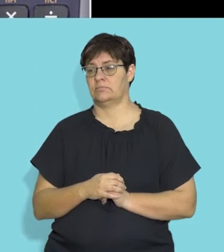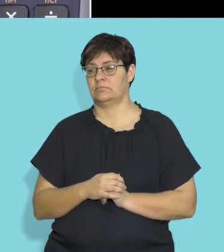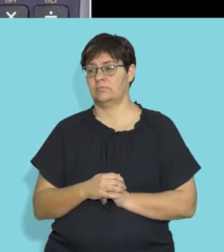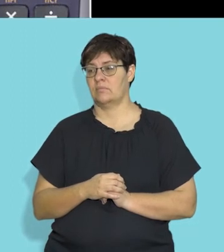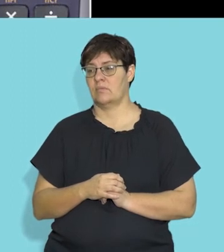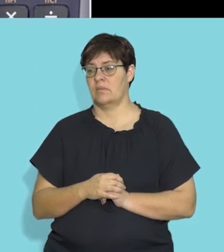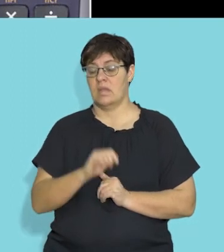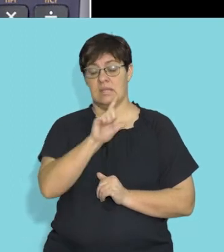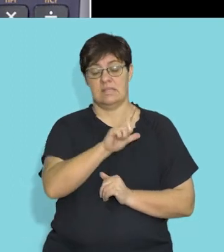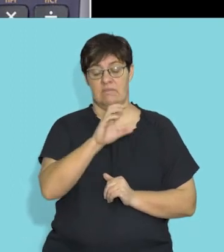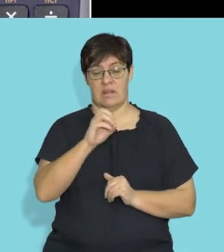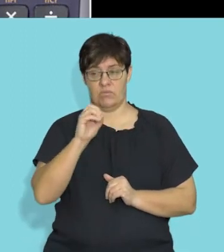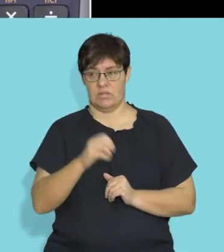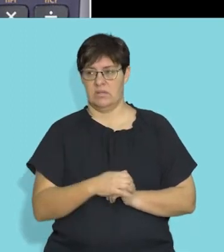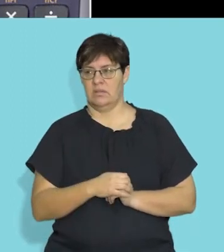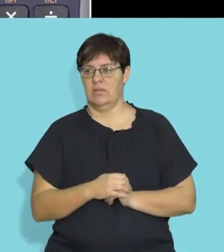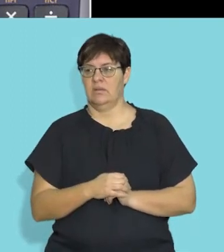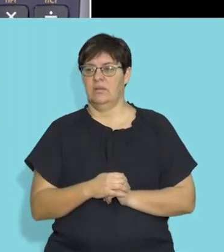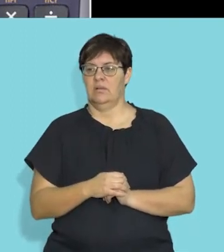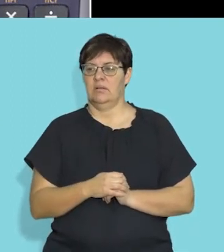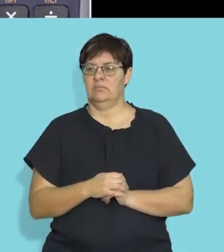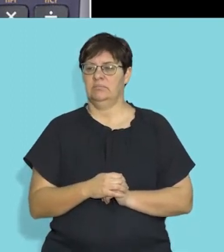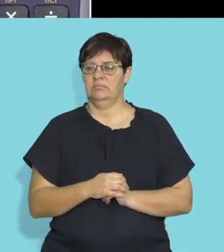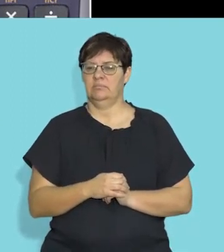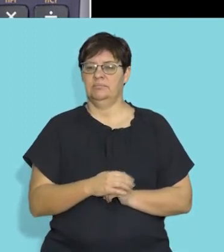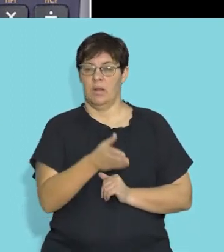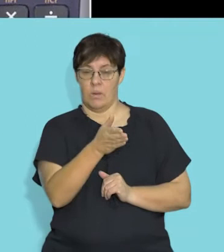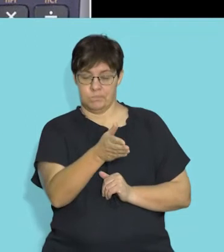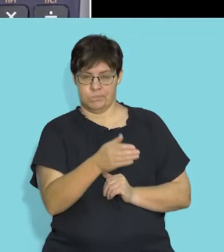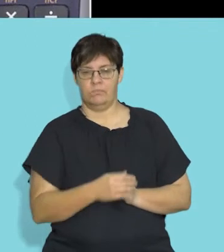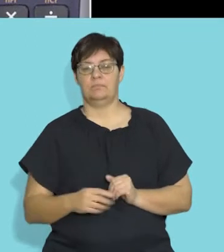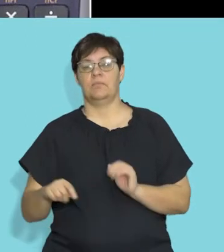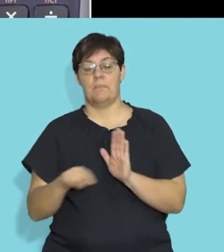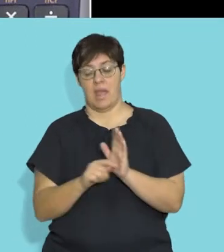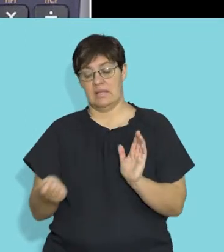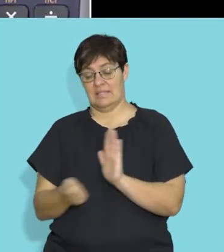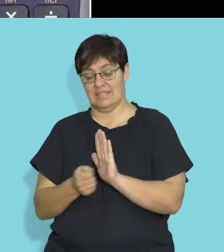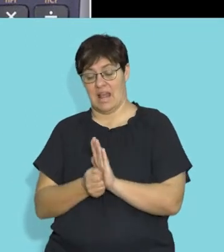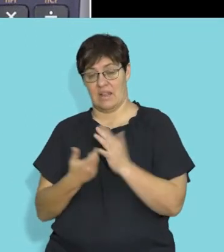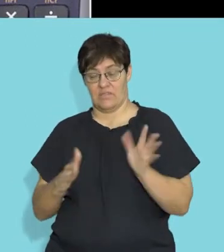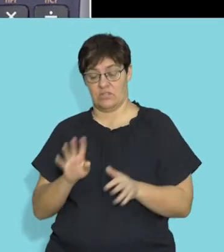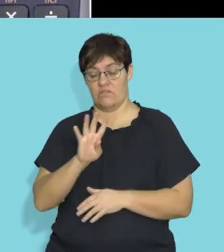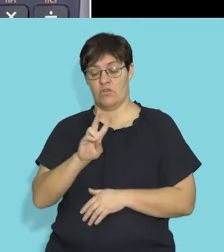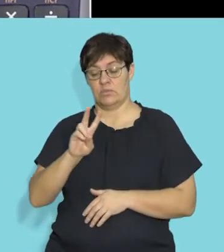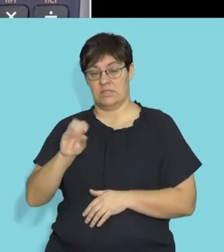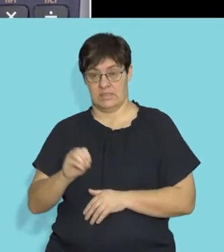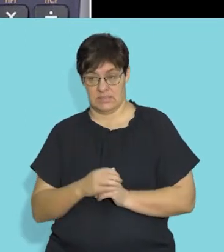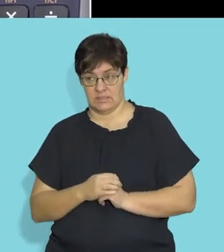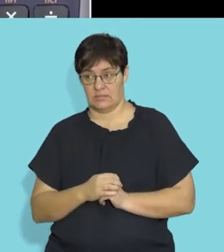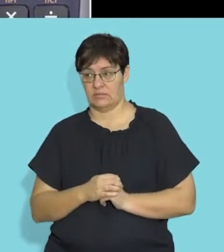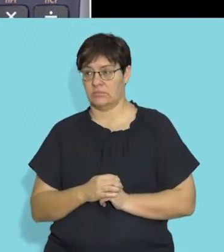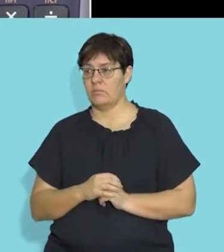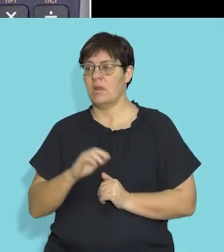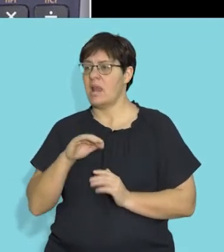you take your 300 plus your 400, which is 700, 700 is the units you had available, minus the 420 that